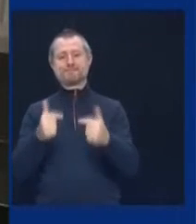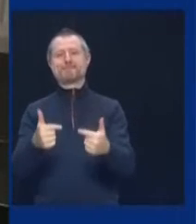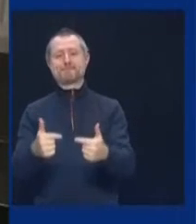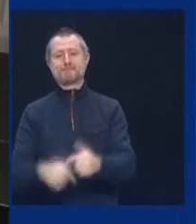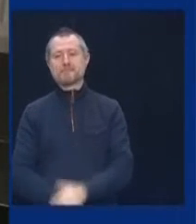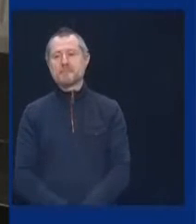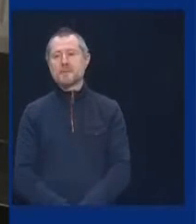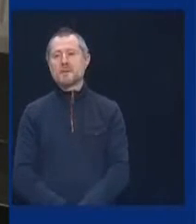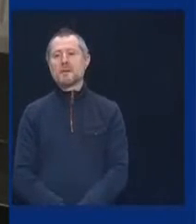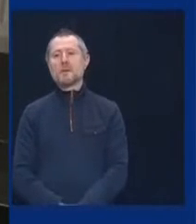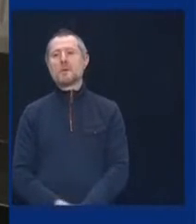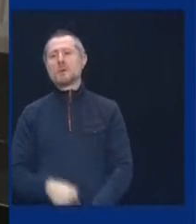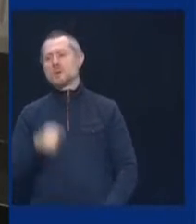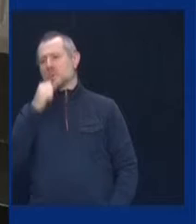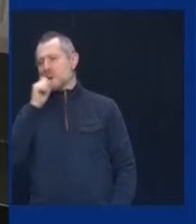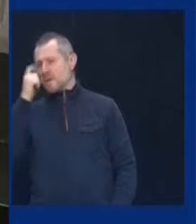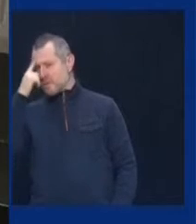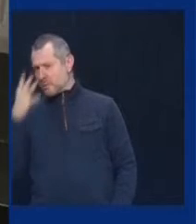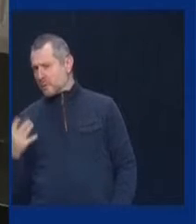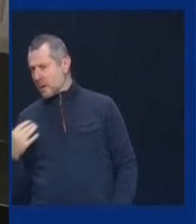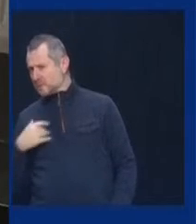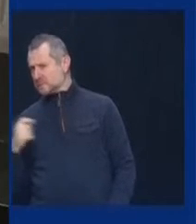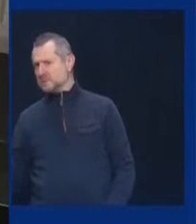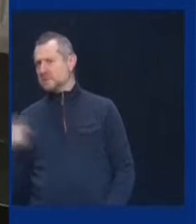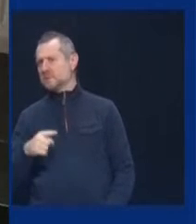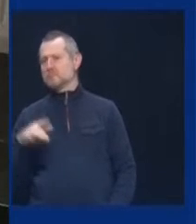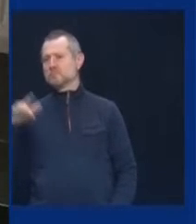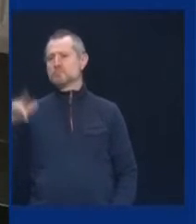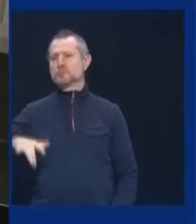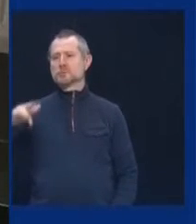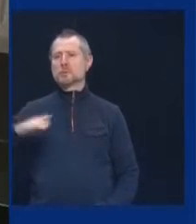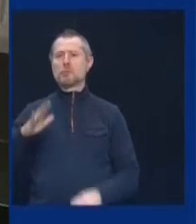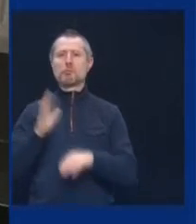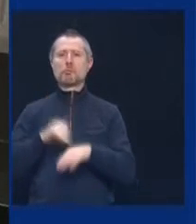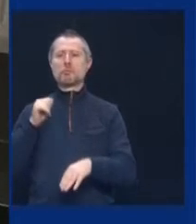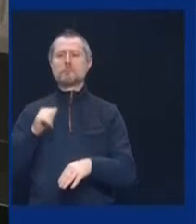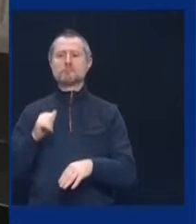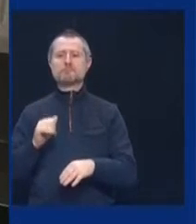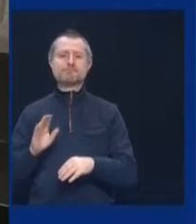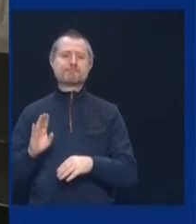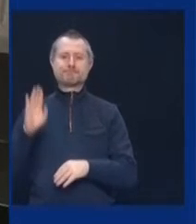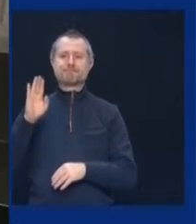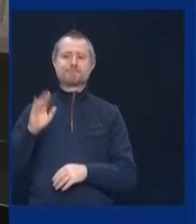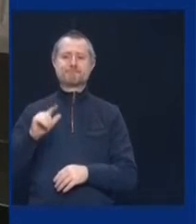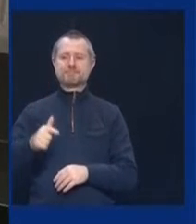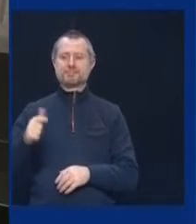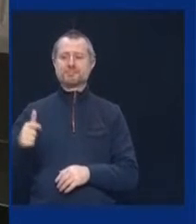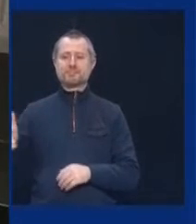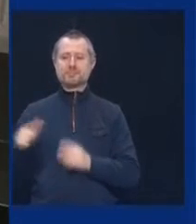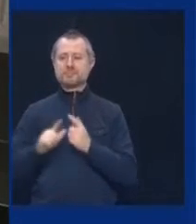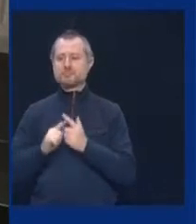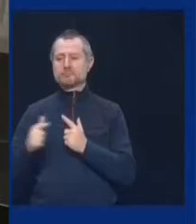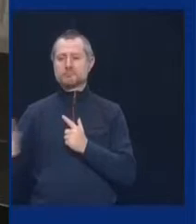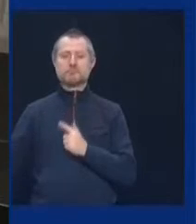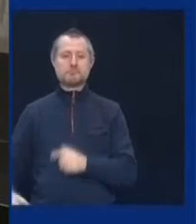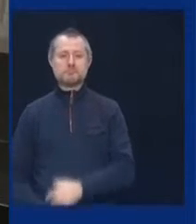Thank you, Governor. If you'd like to ask a question, please use the raise hand function at the bottom of your window. We'll take a moment to compile the Q&A roster.